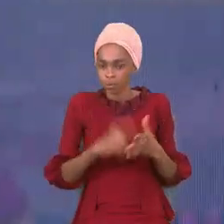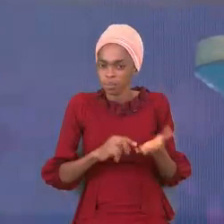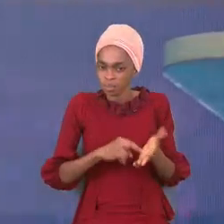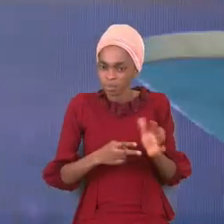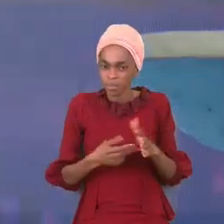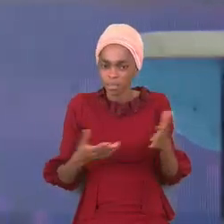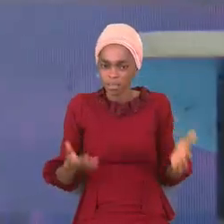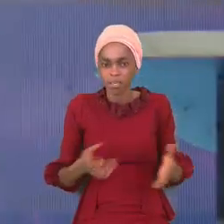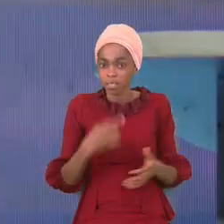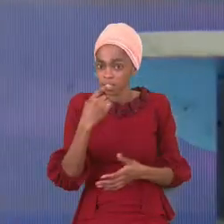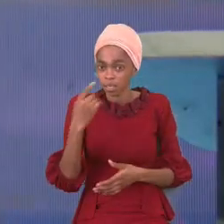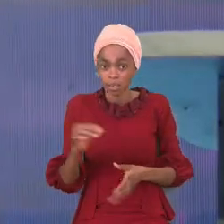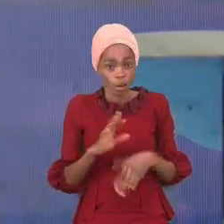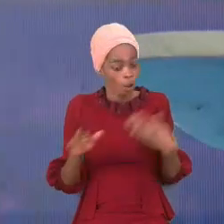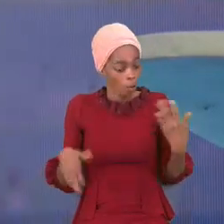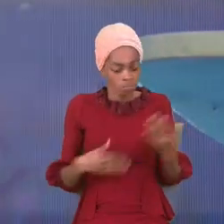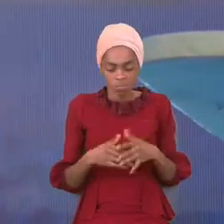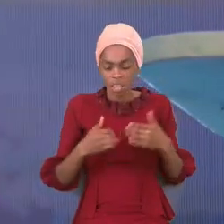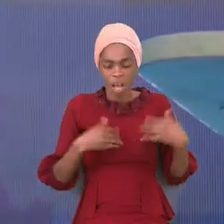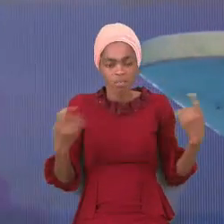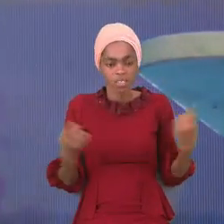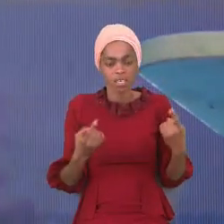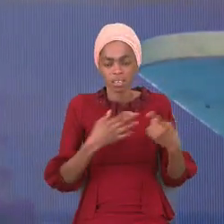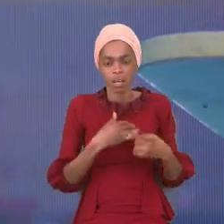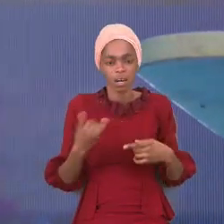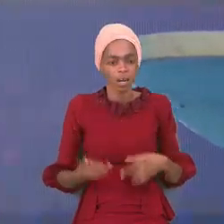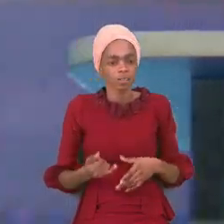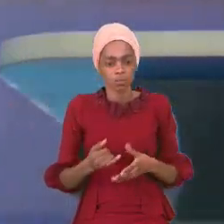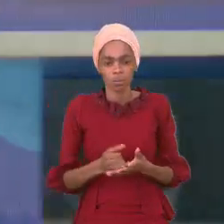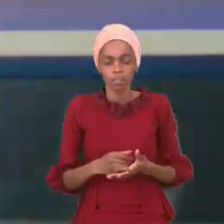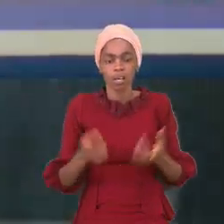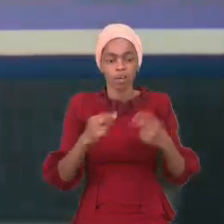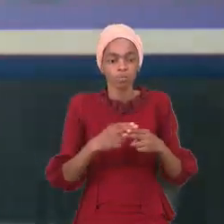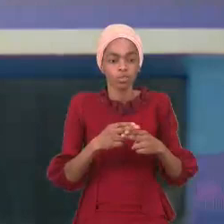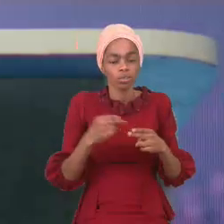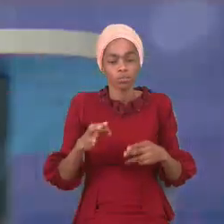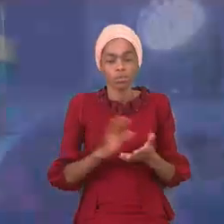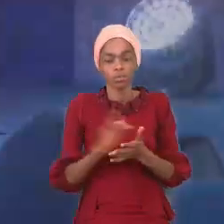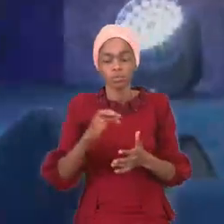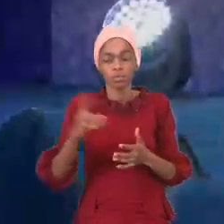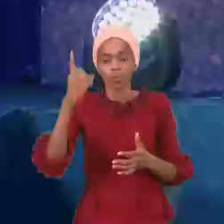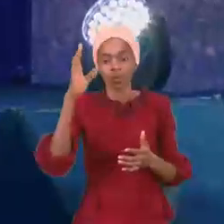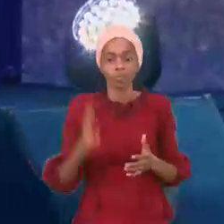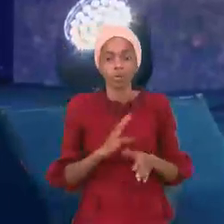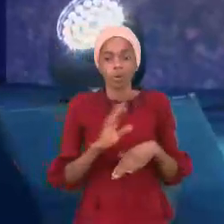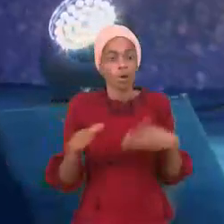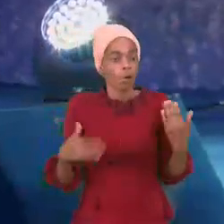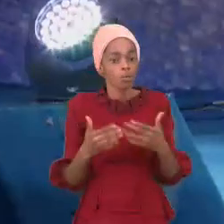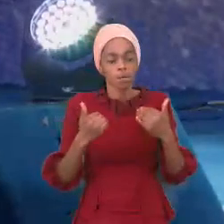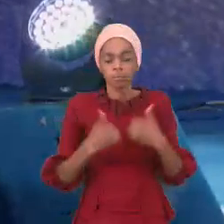saying, all have sinned and come short of the glory of God. All have been in